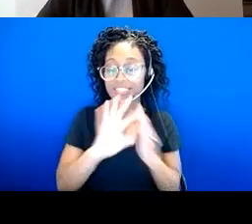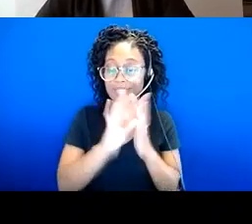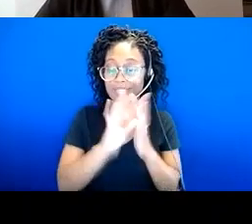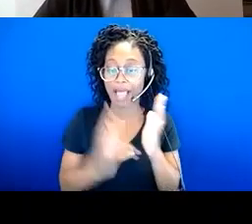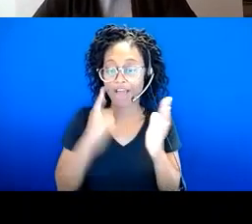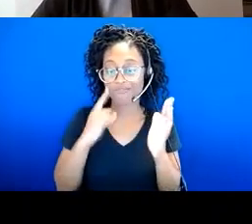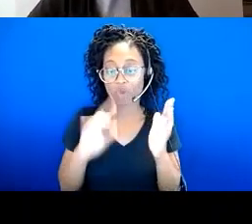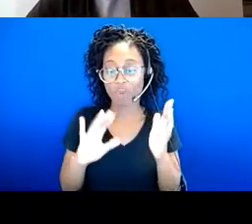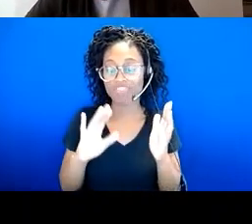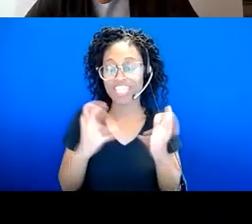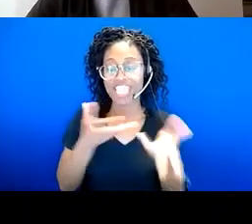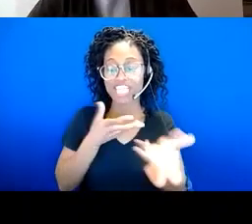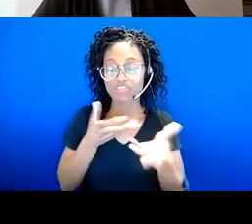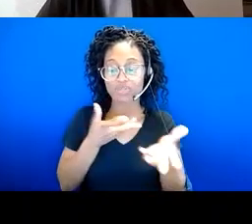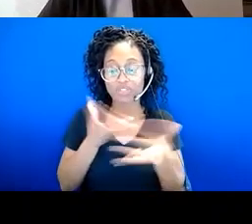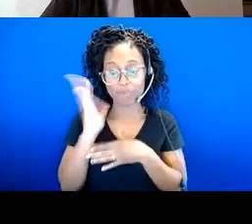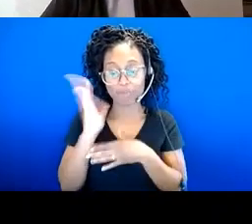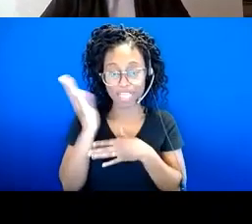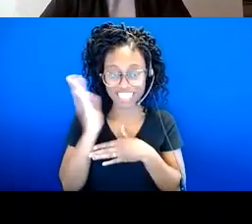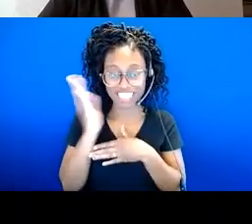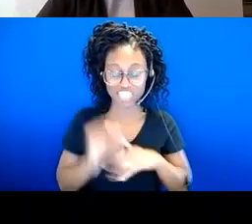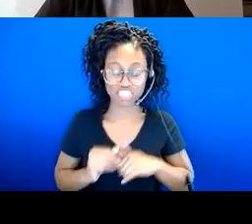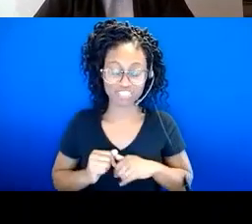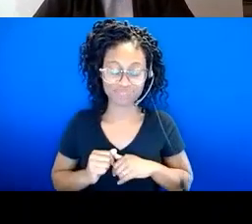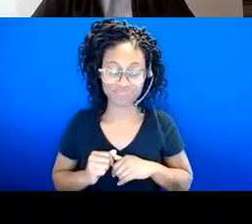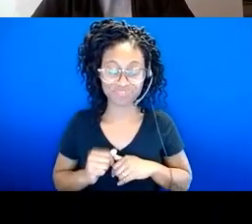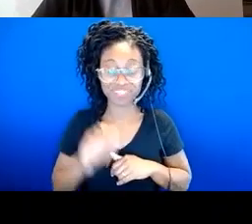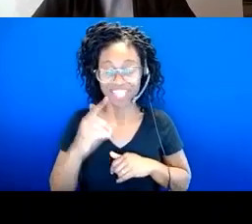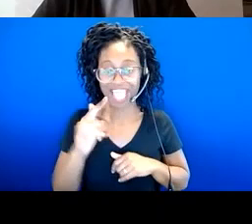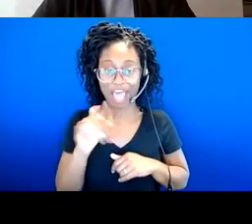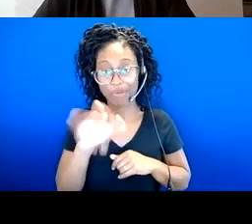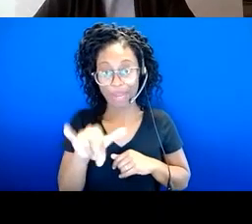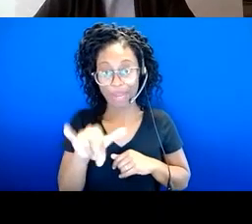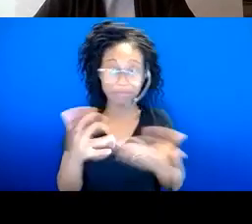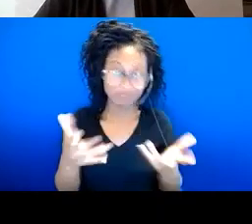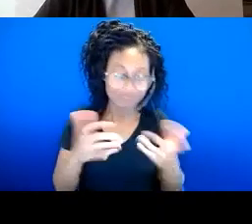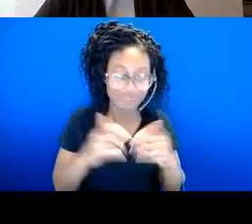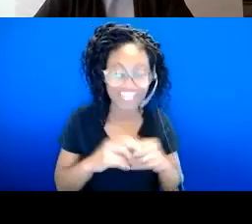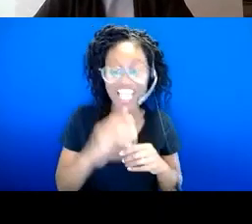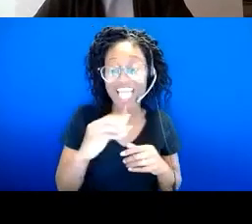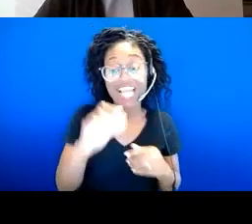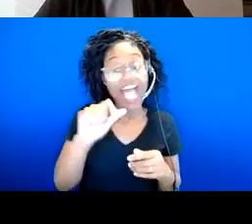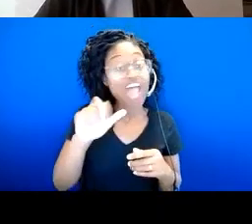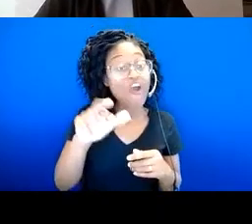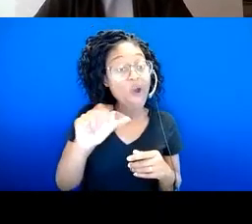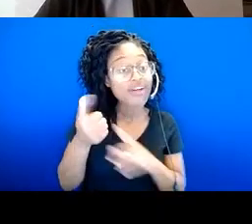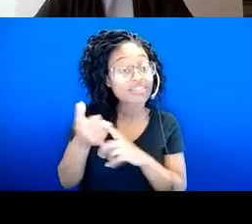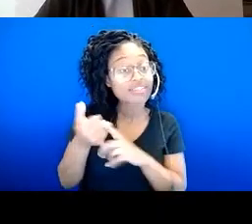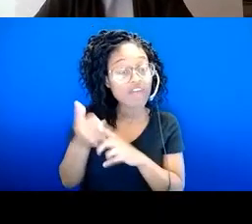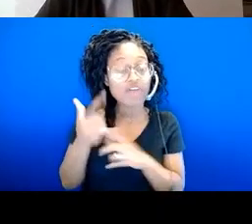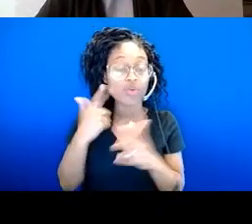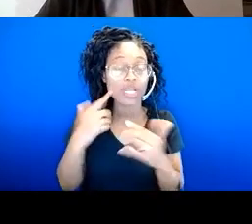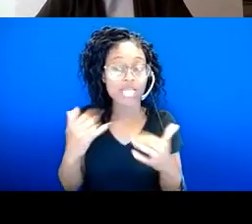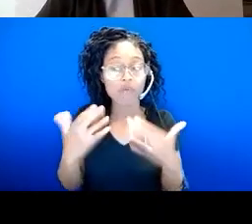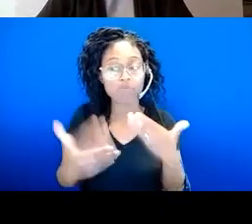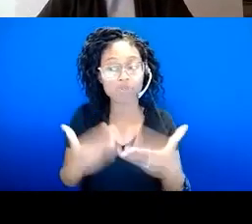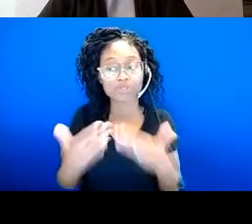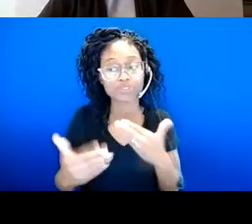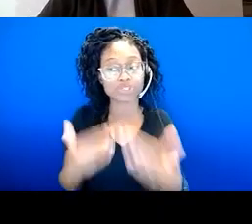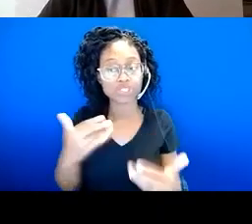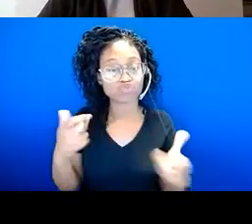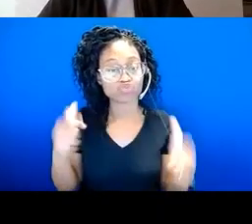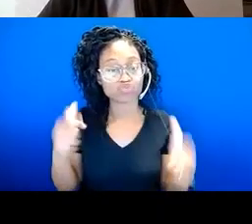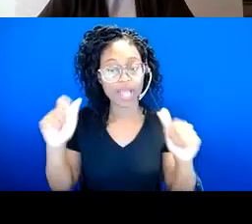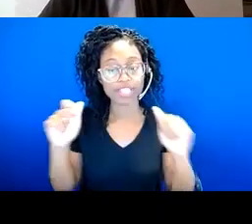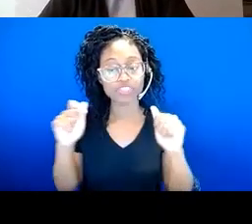the interactive presentation gallery, and AERA itself is in the process of going one step further